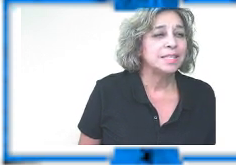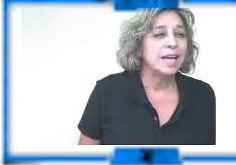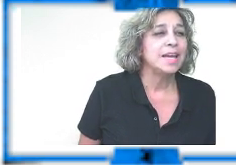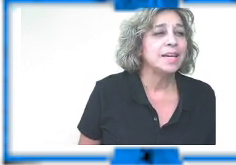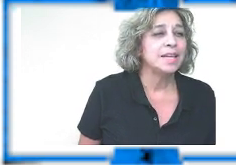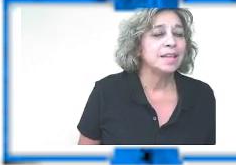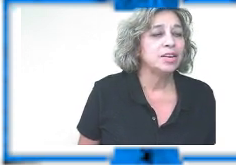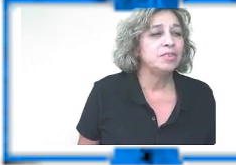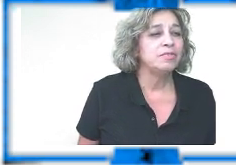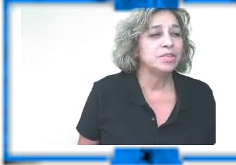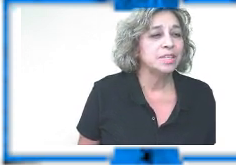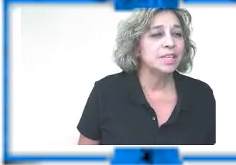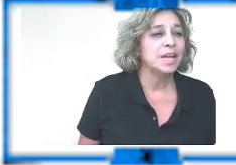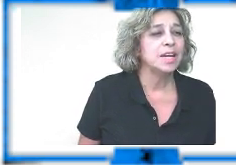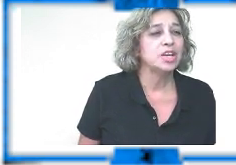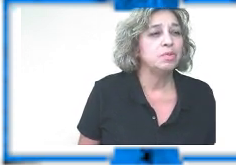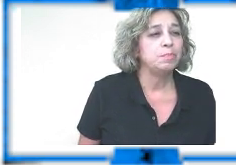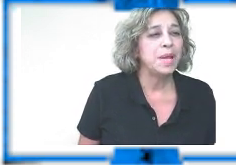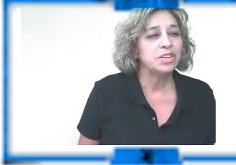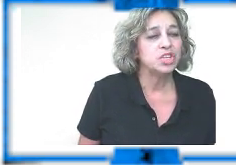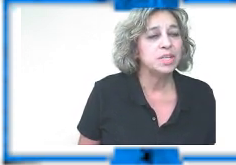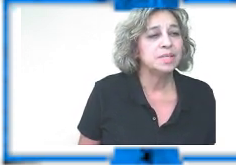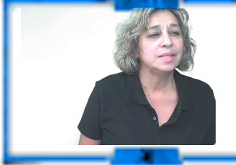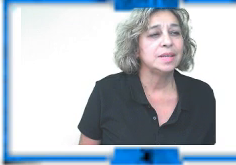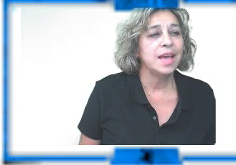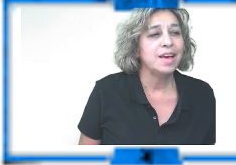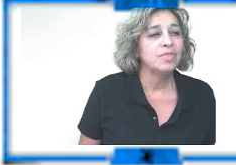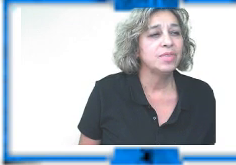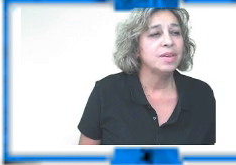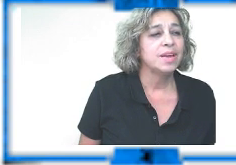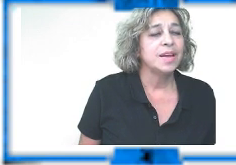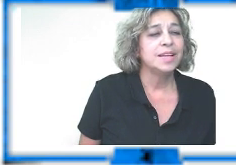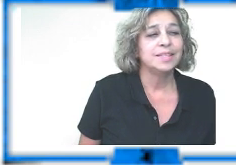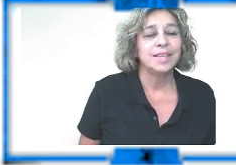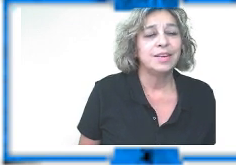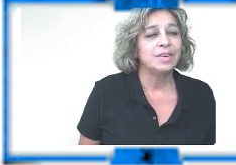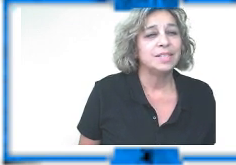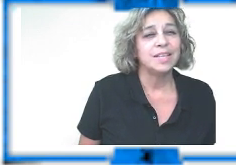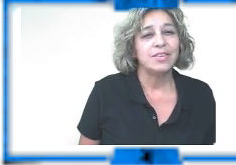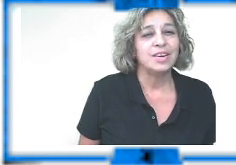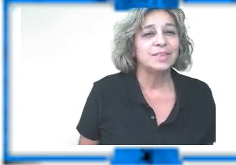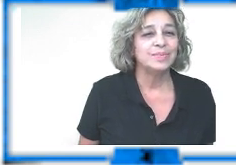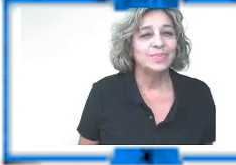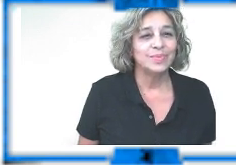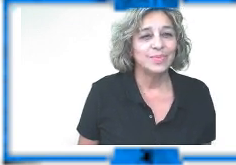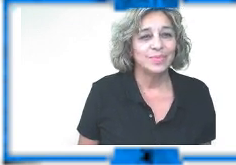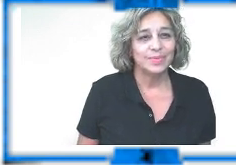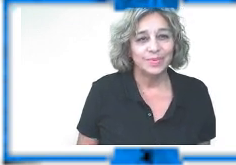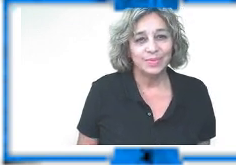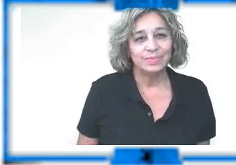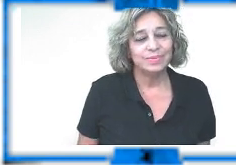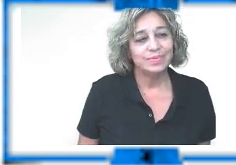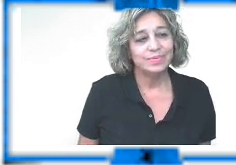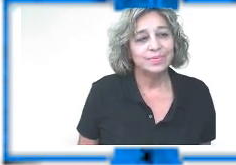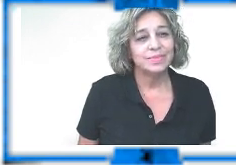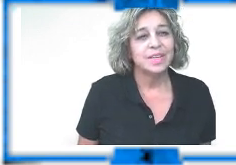in society, the good for society, good pensions, health, etc., etc.